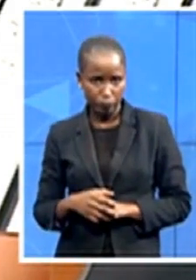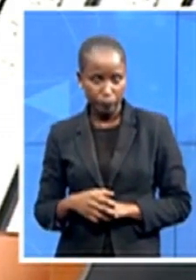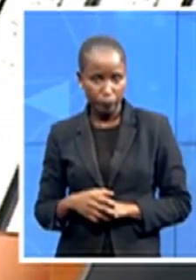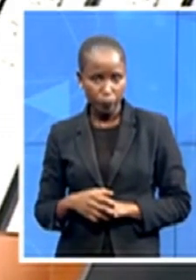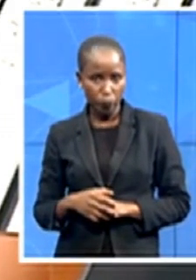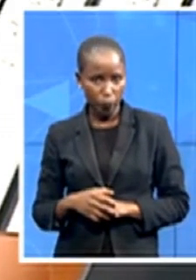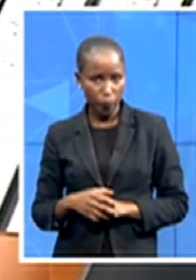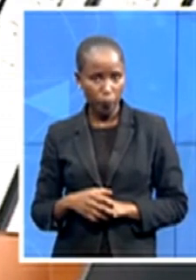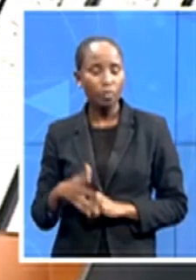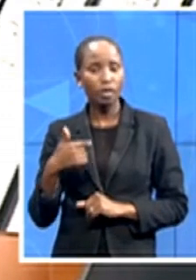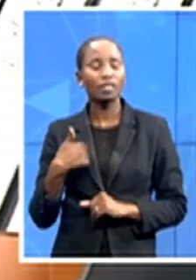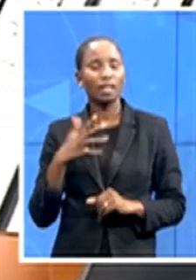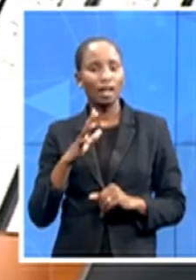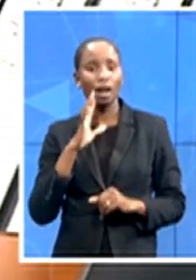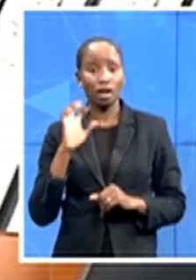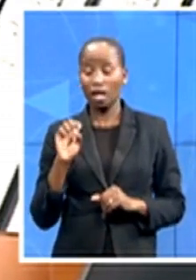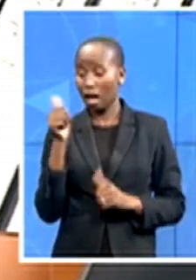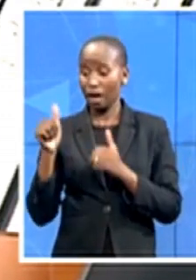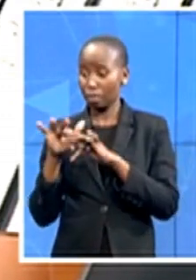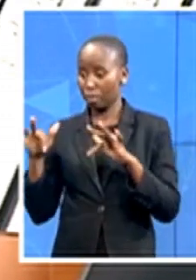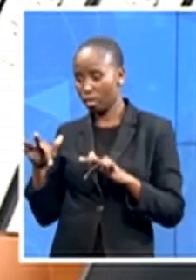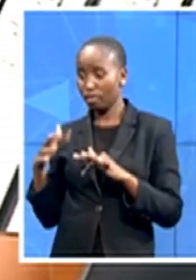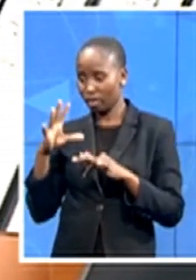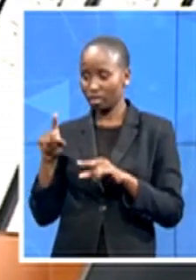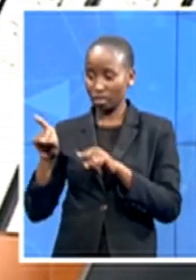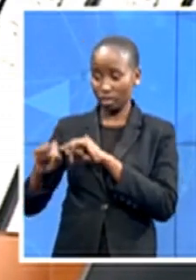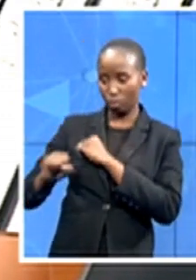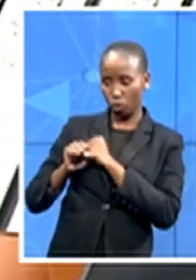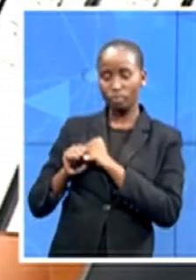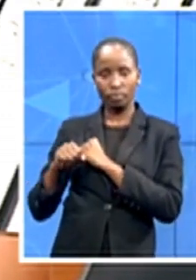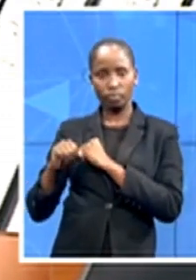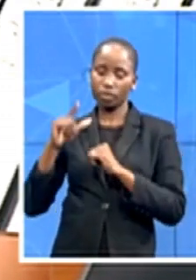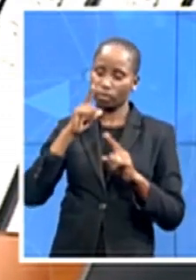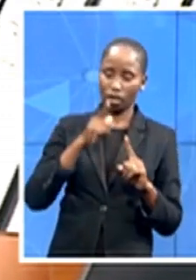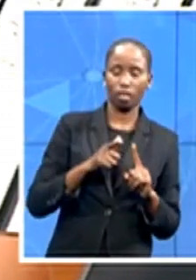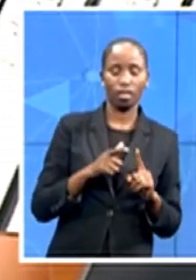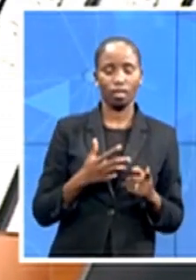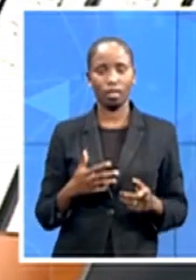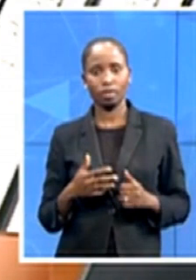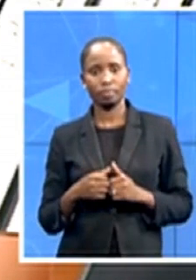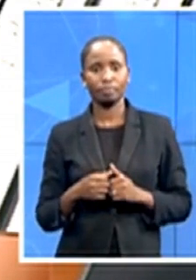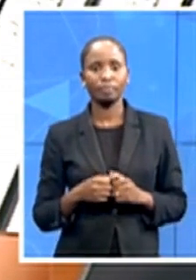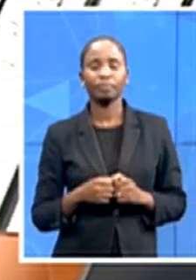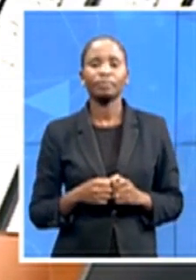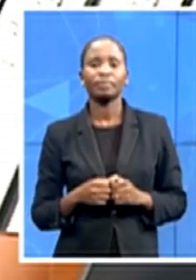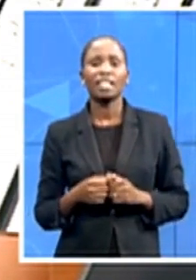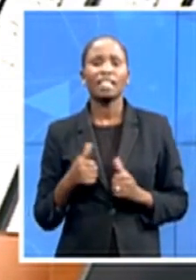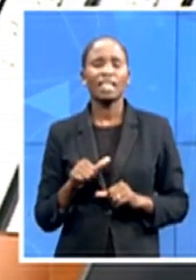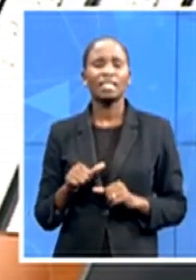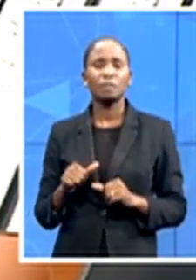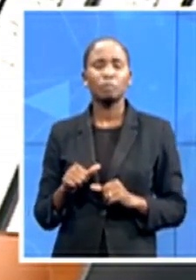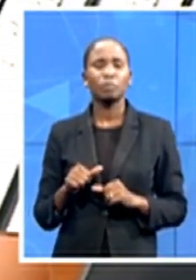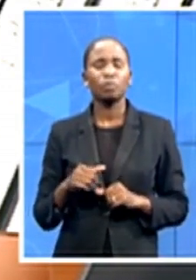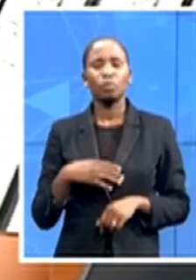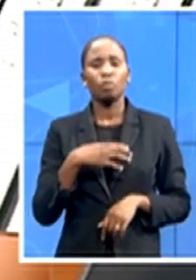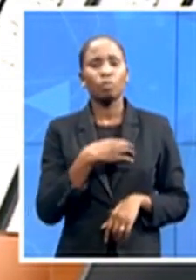out. While I reiterated that the president has the constitutional prerogative in terms of our